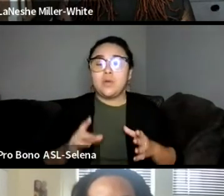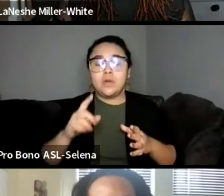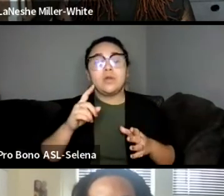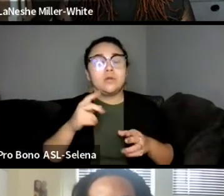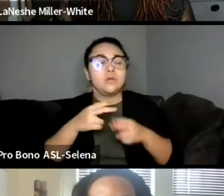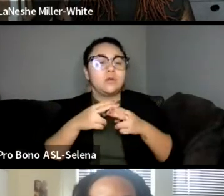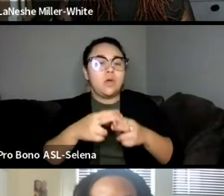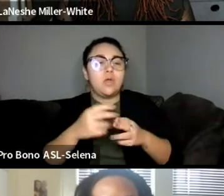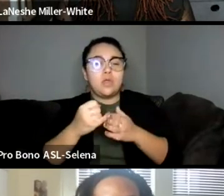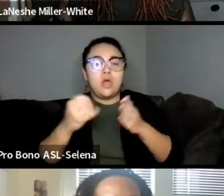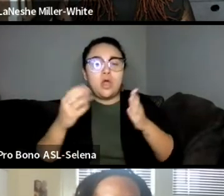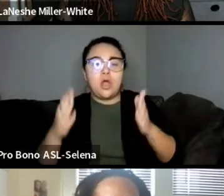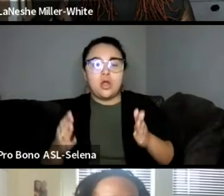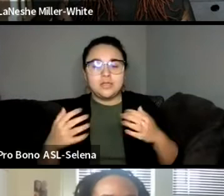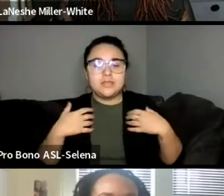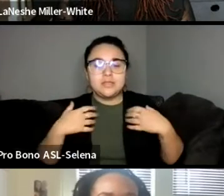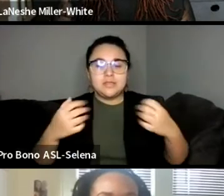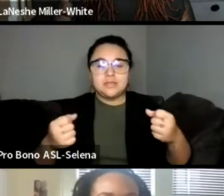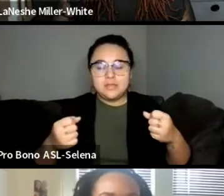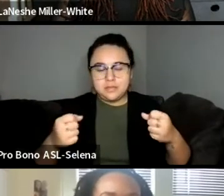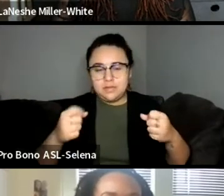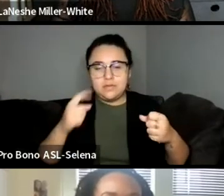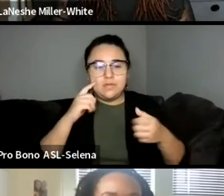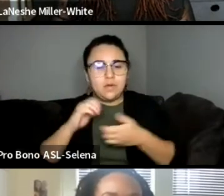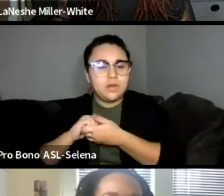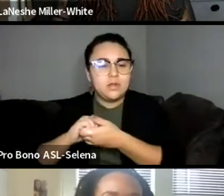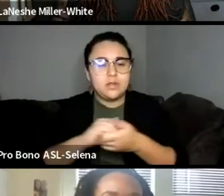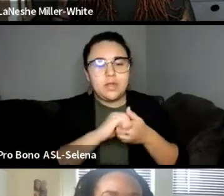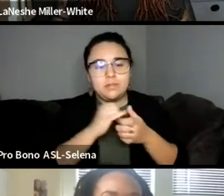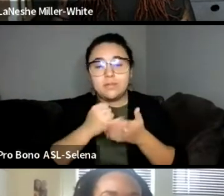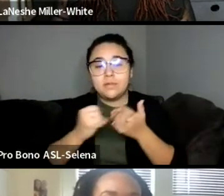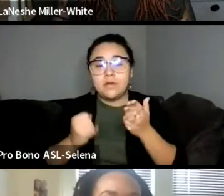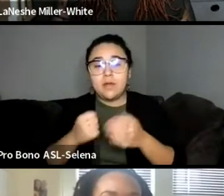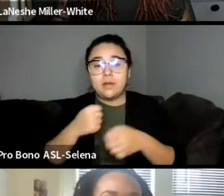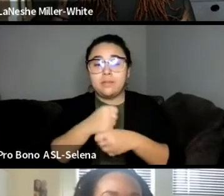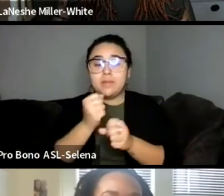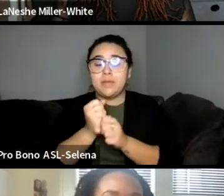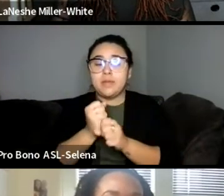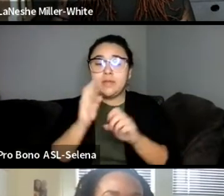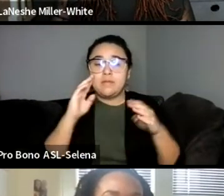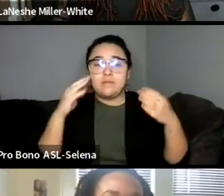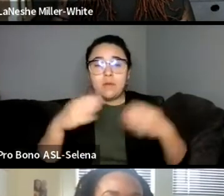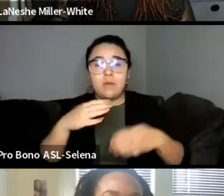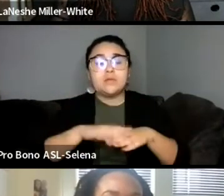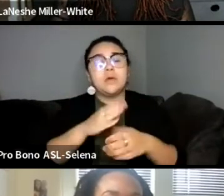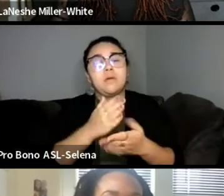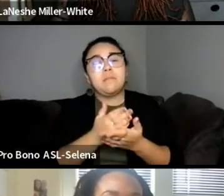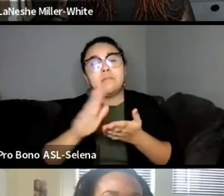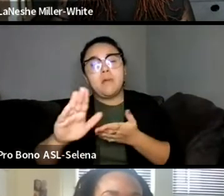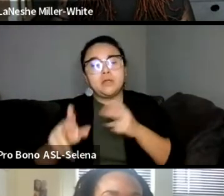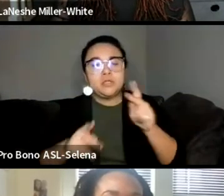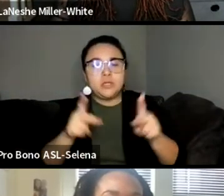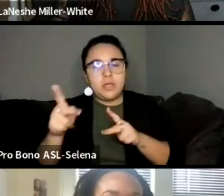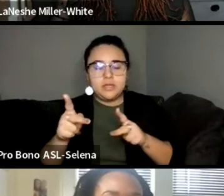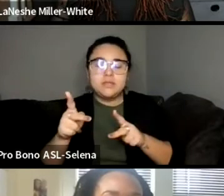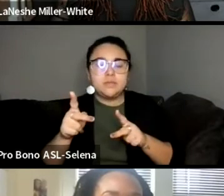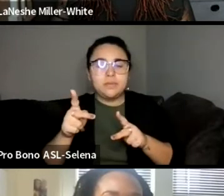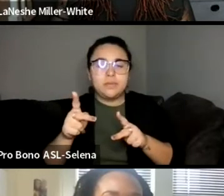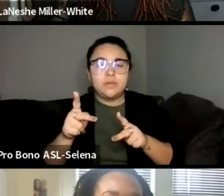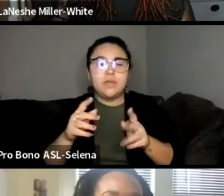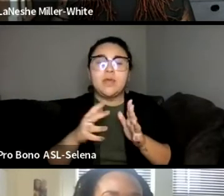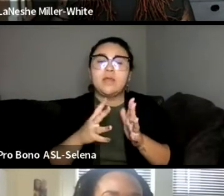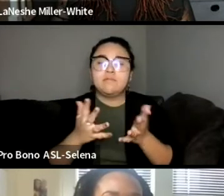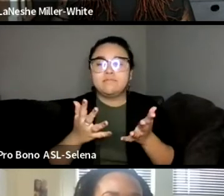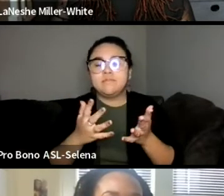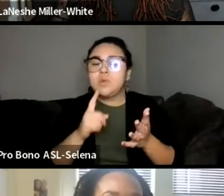and care spaces for collaborative art making while centering and providing resources for marginalized folks and vulnerable communities. Noelle